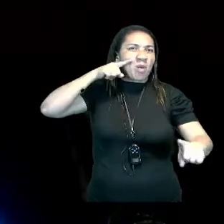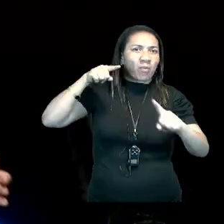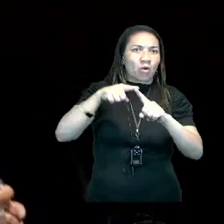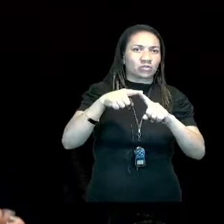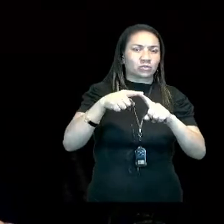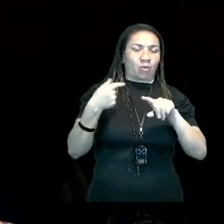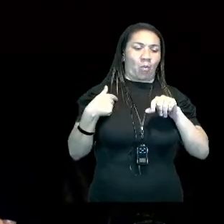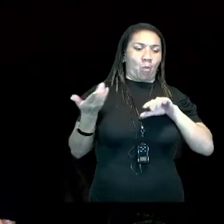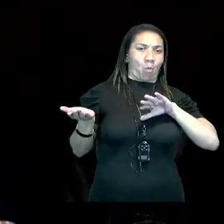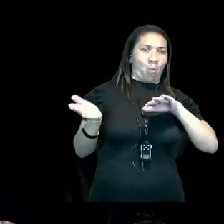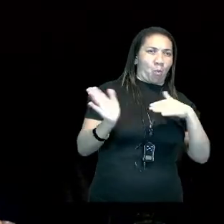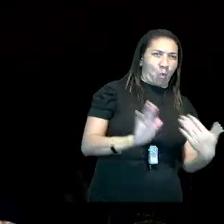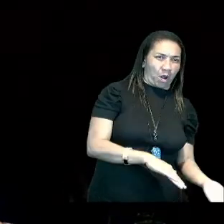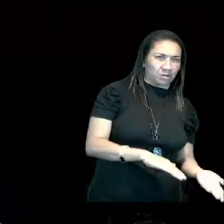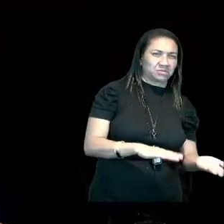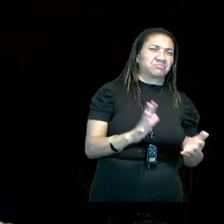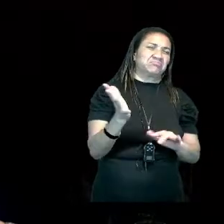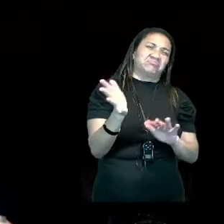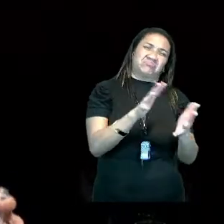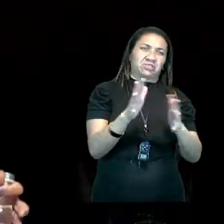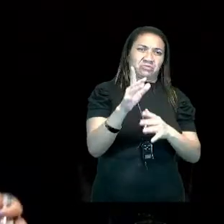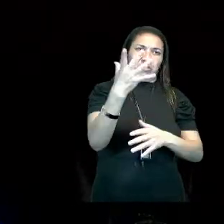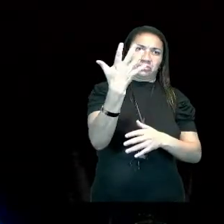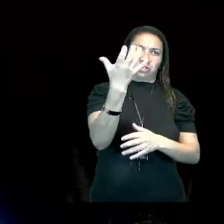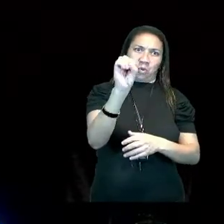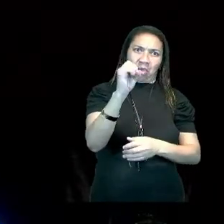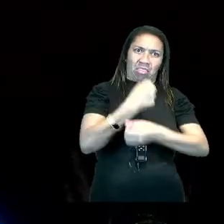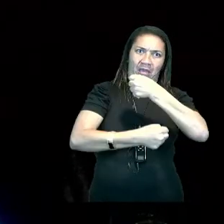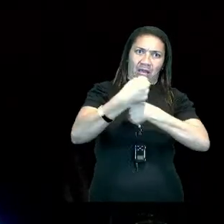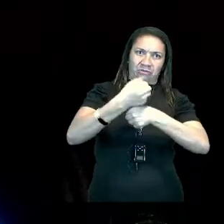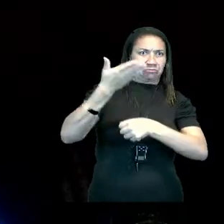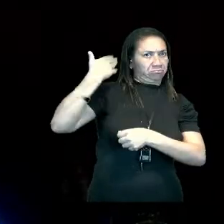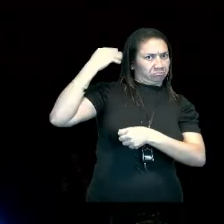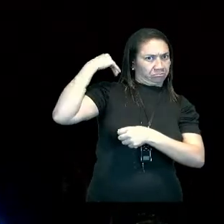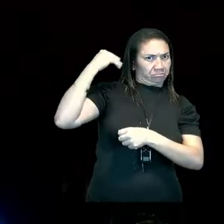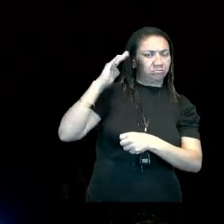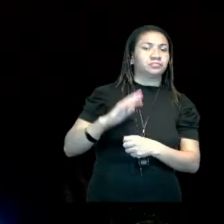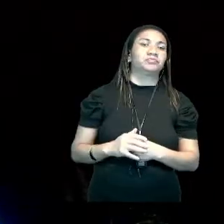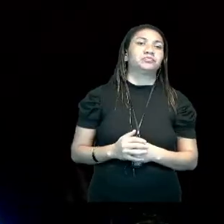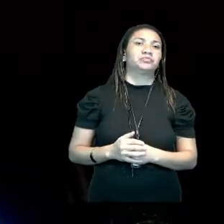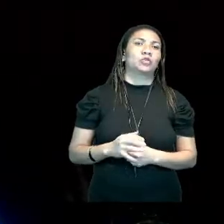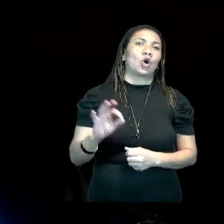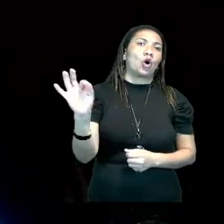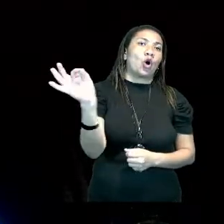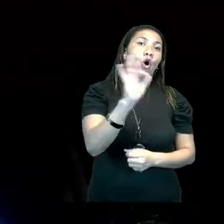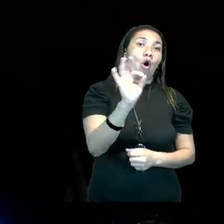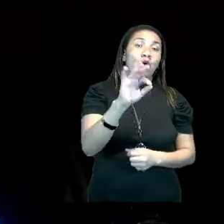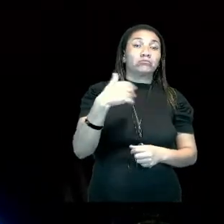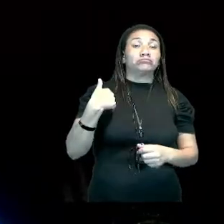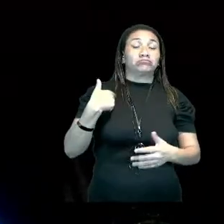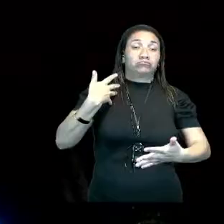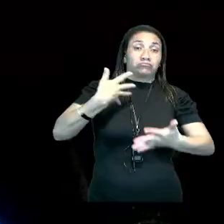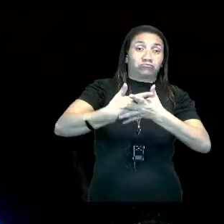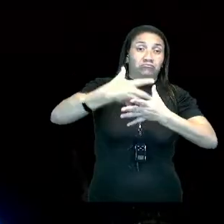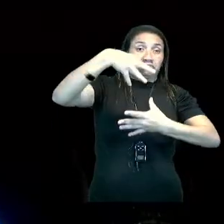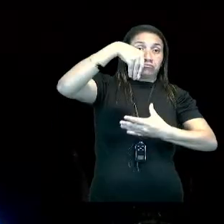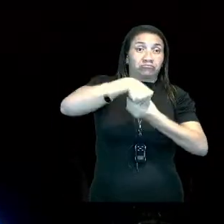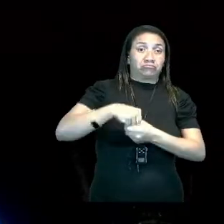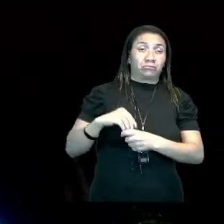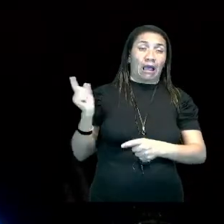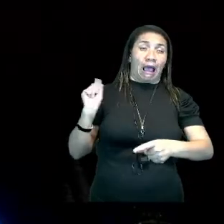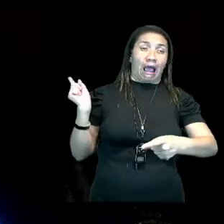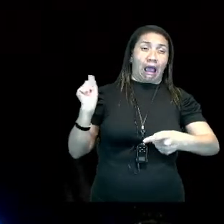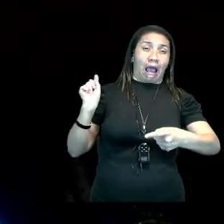some 50 years ago, or I would have been imprisoned for life. I certainly would not be here with